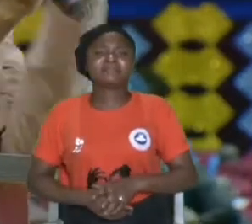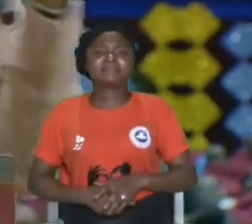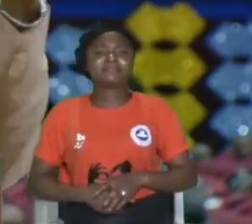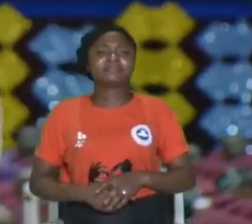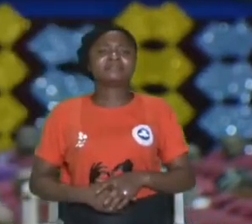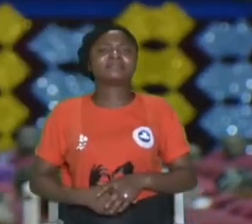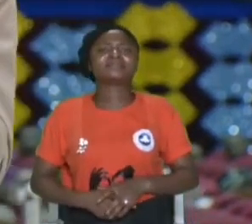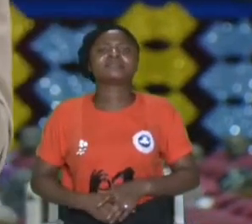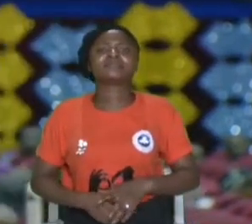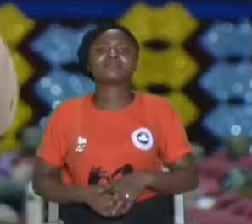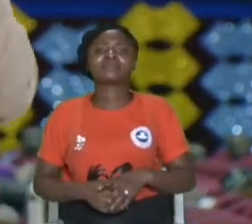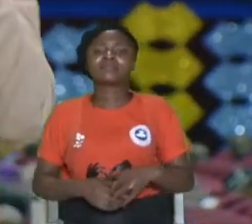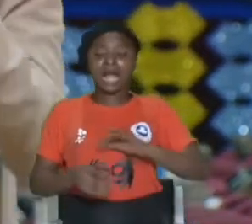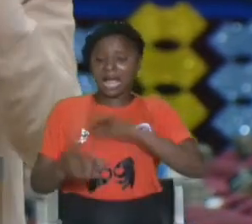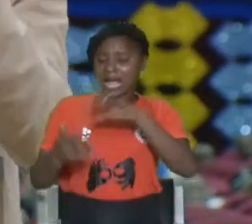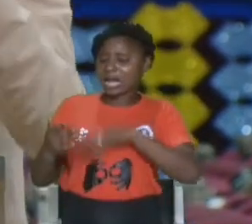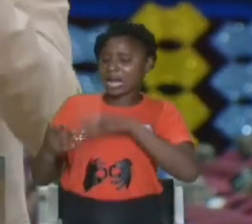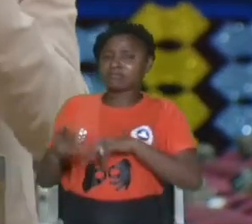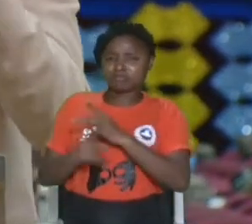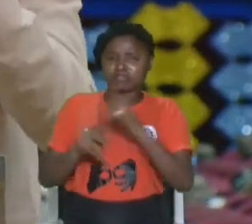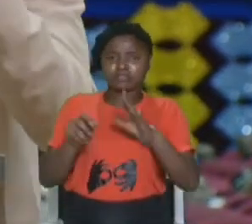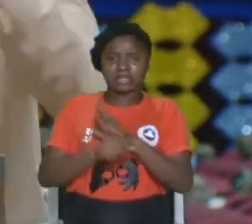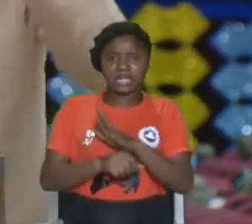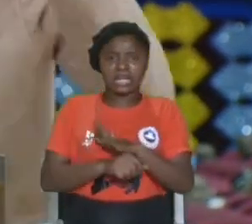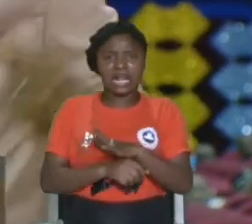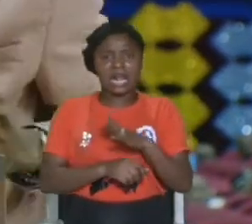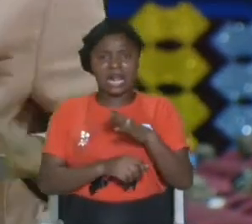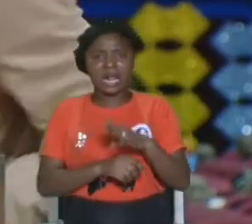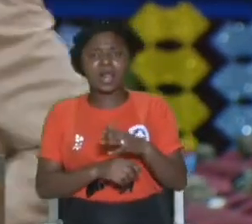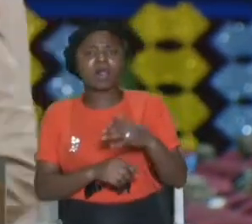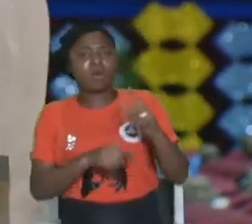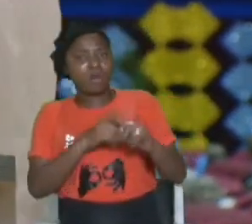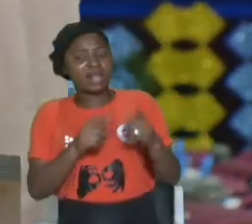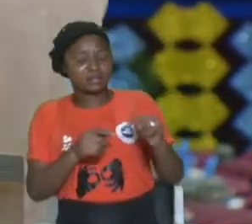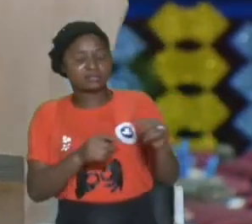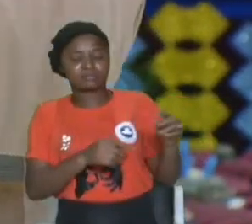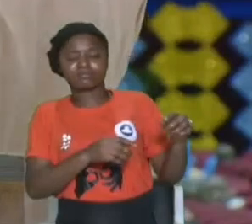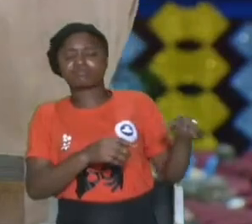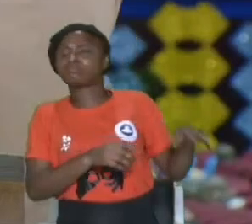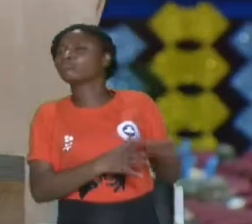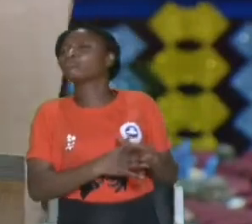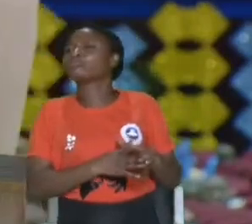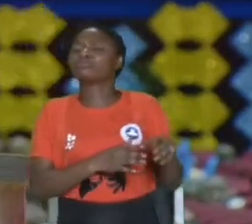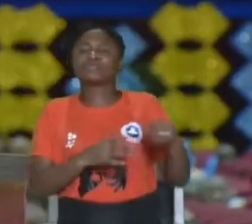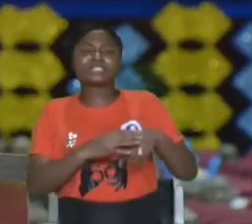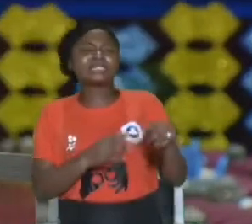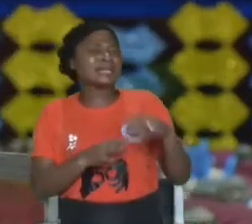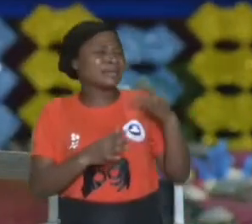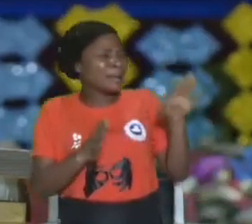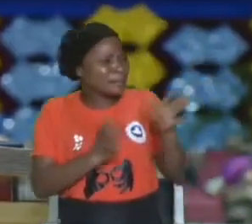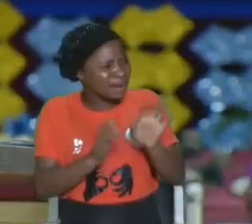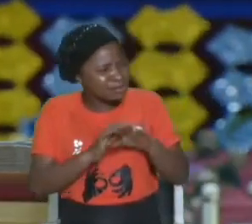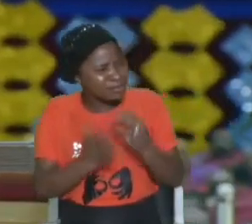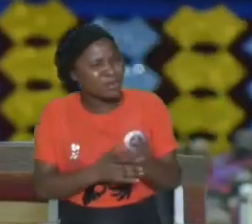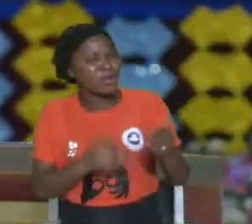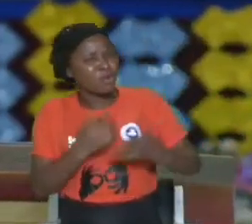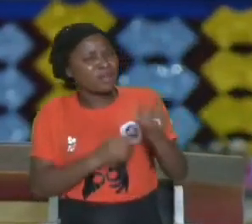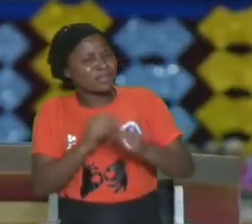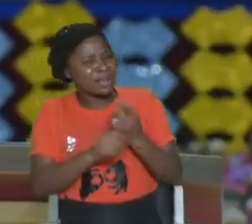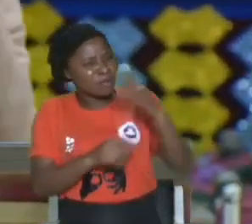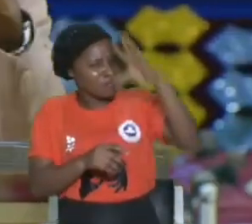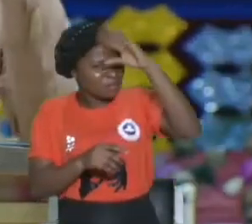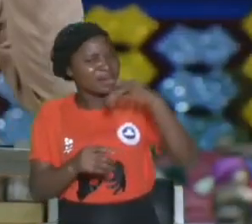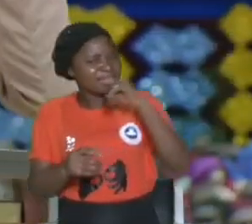I read carefully, and the first time Elijah was introduced in the Bible, I was shocked. What kind of man is this?